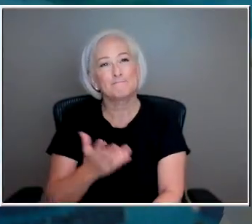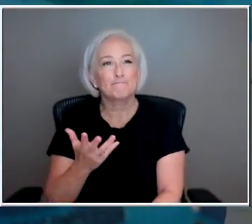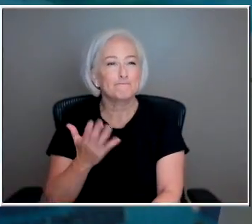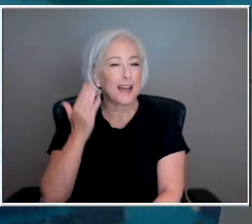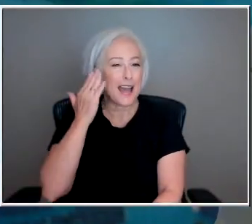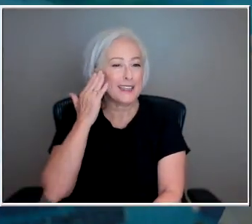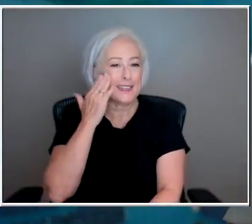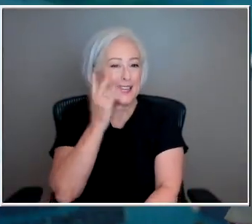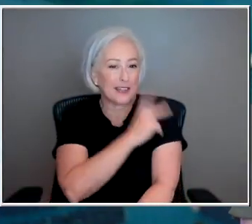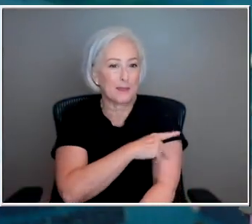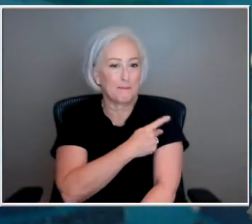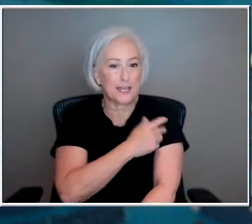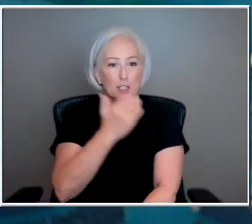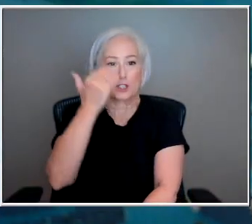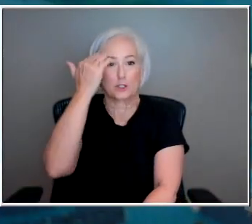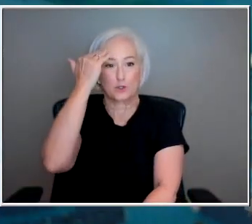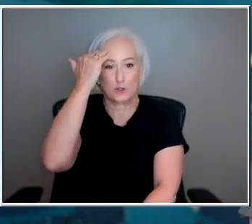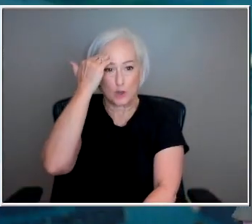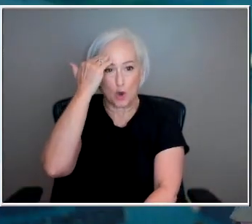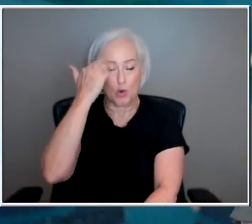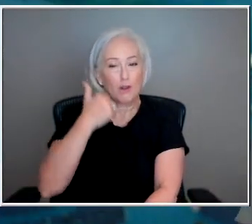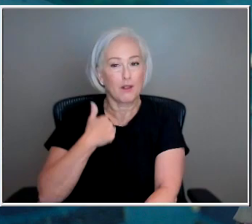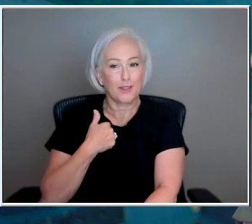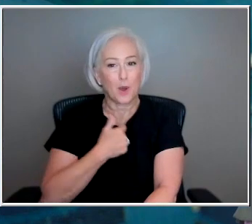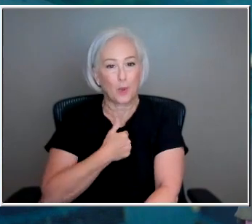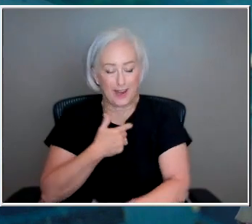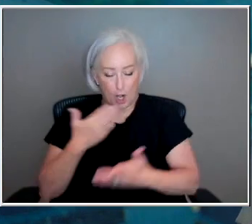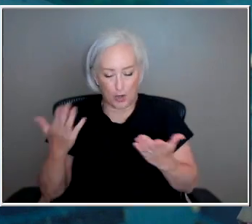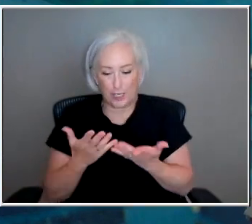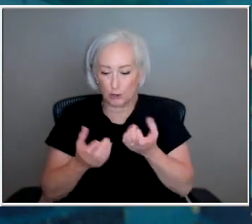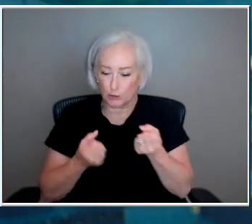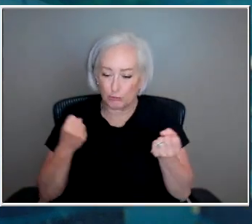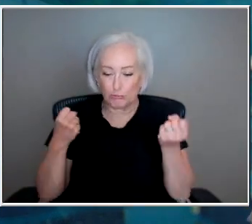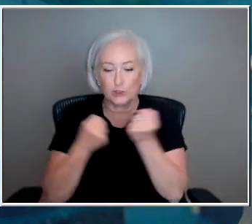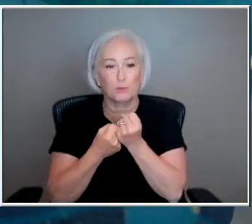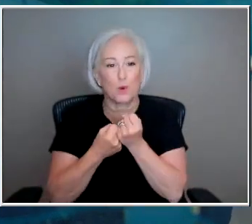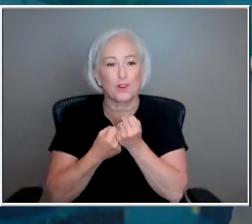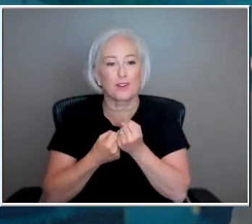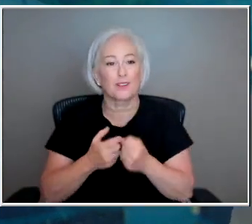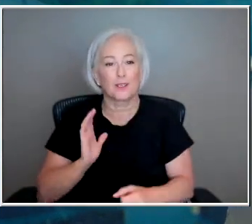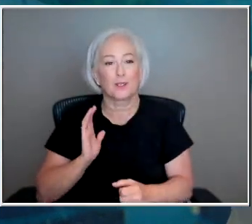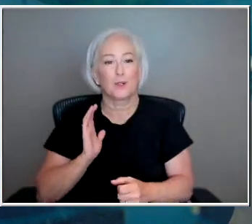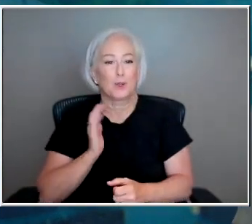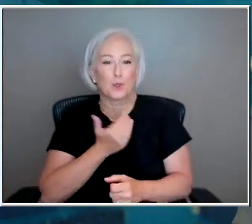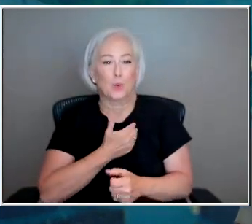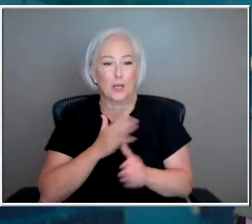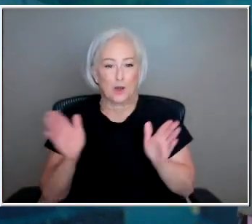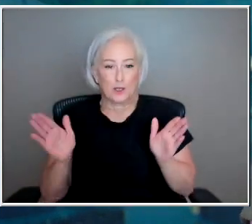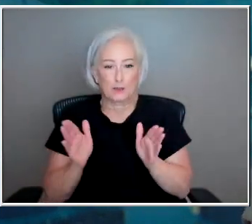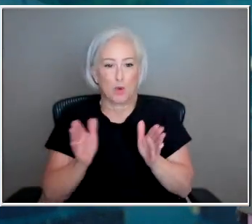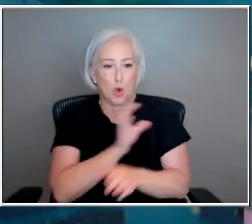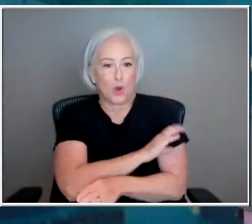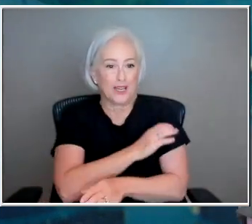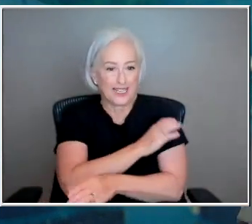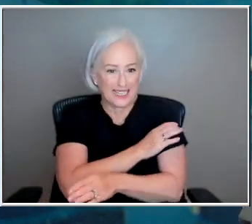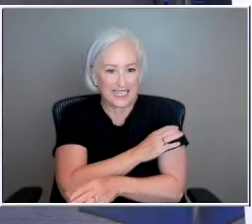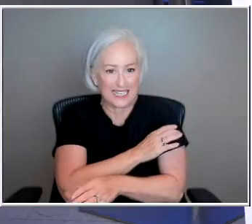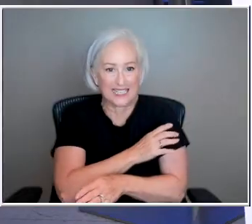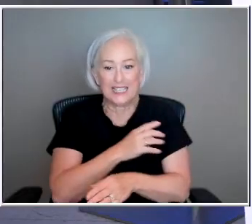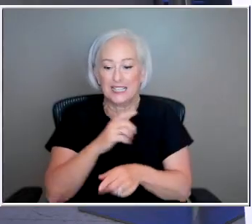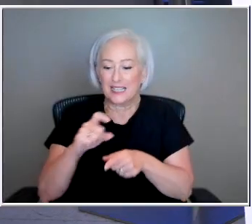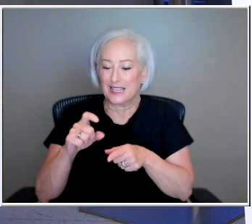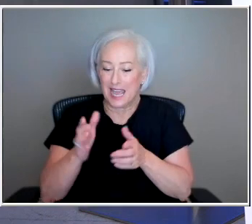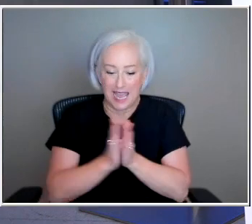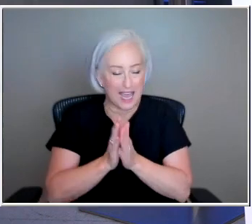us that we do have them. I mean, we are such a small clinic that usually when they call, they're asking for us by name. We know who they are when they call. Is there a question that